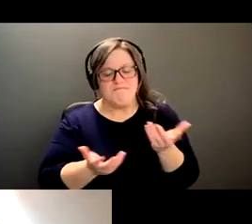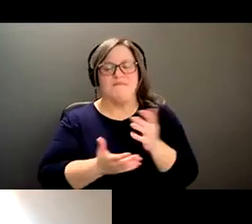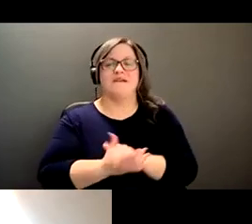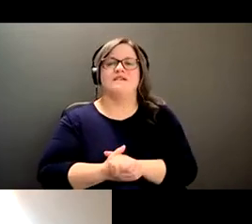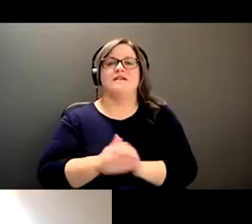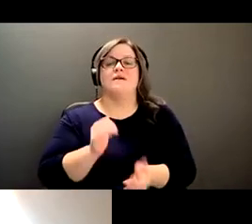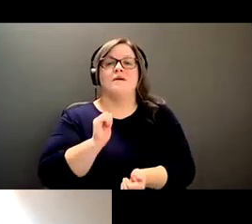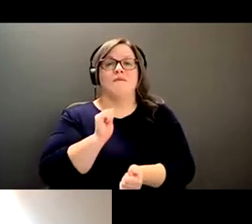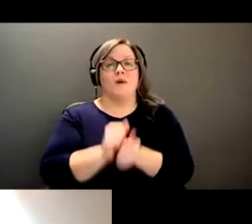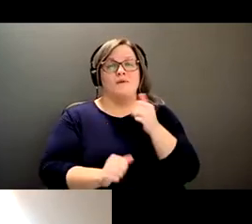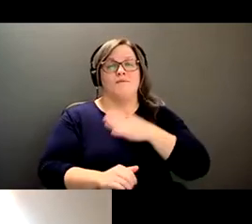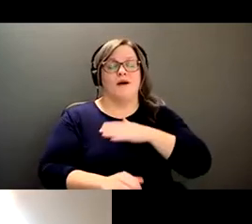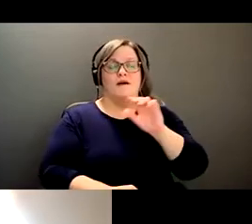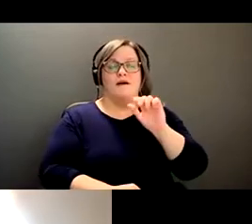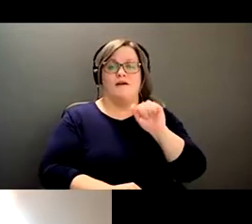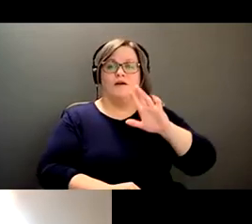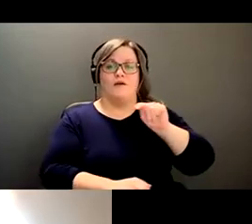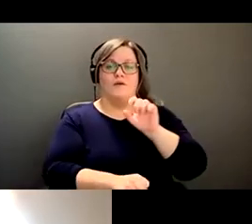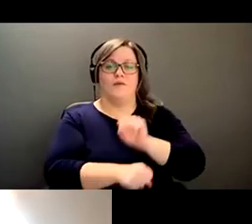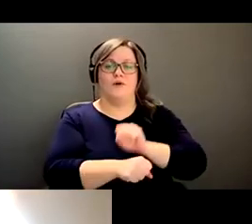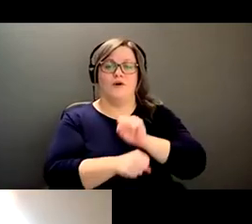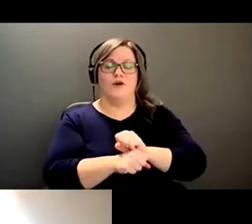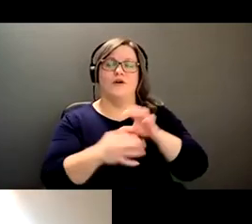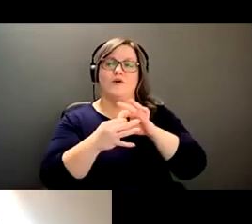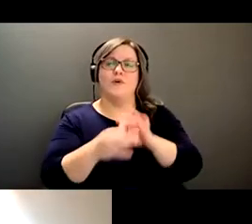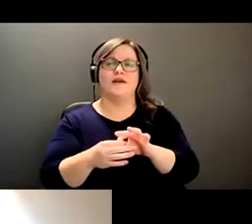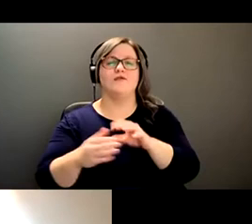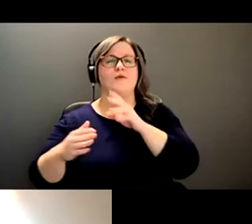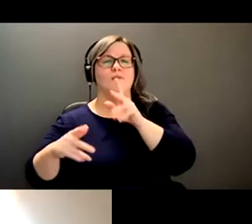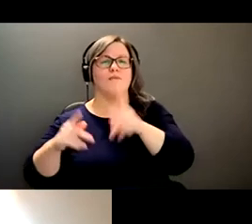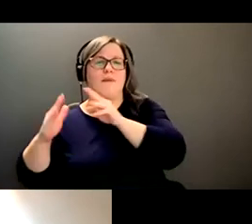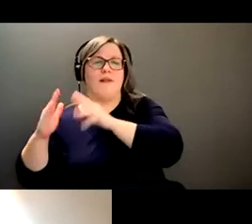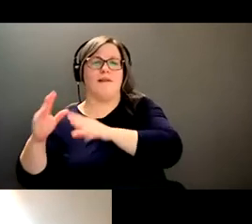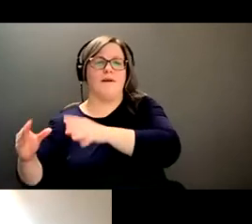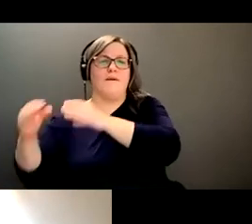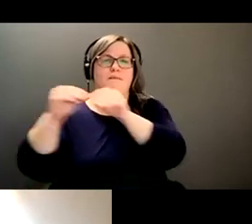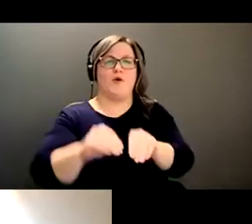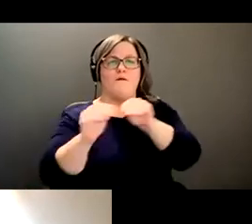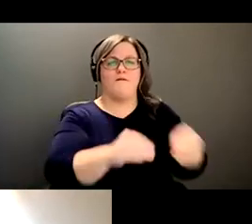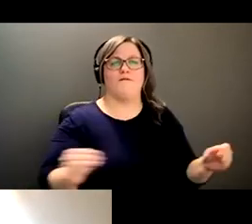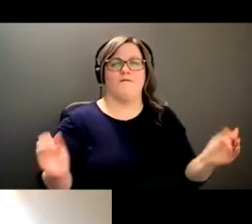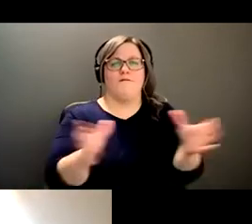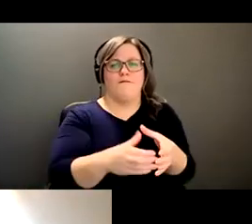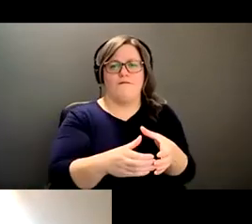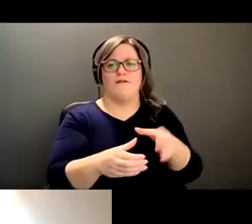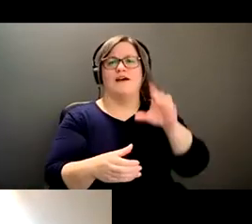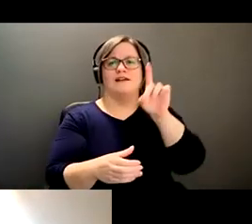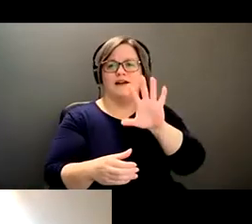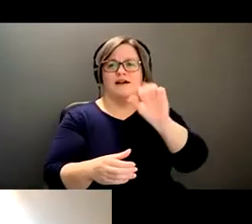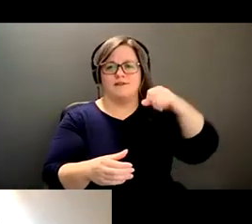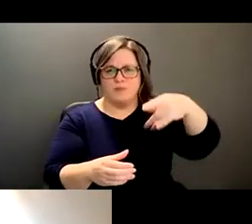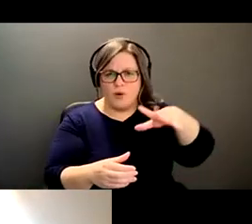of my work has to do with diaspora, but more intimately with my family and